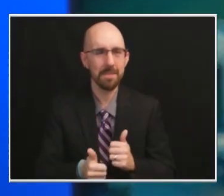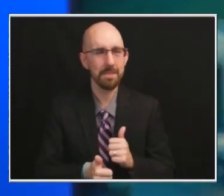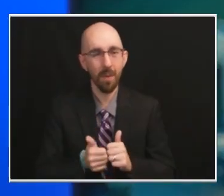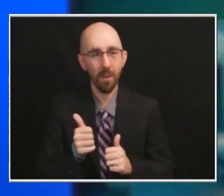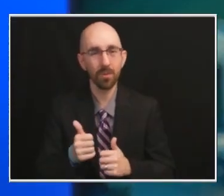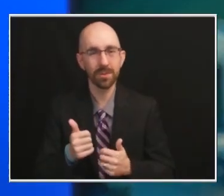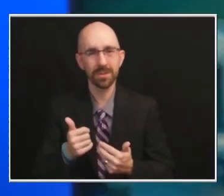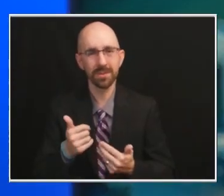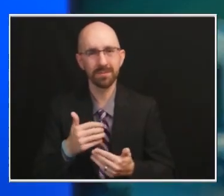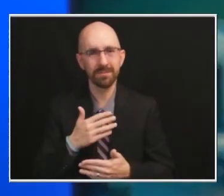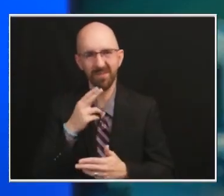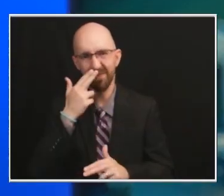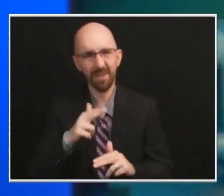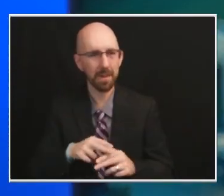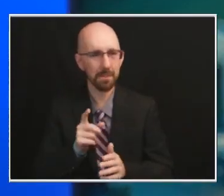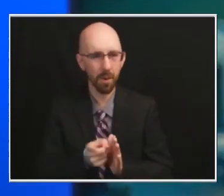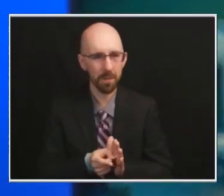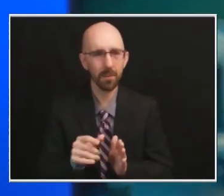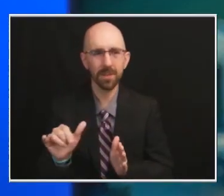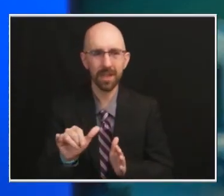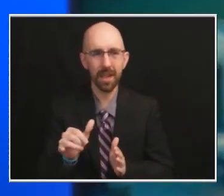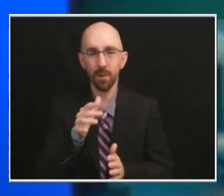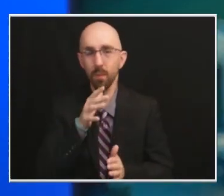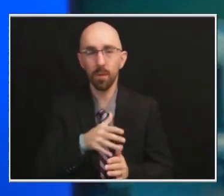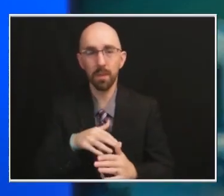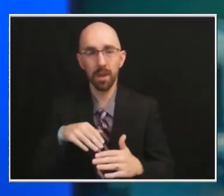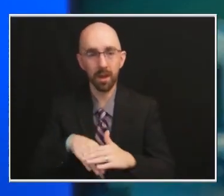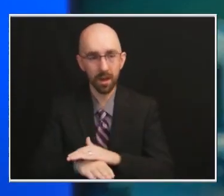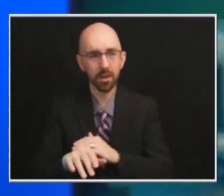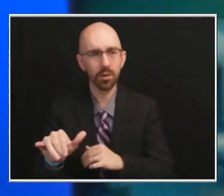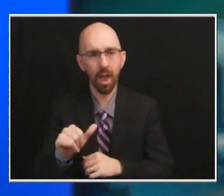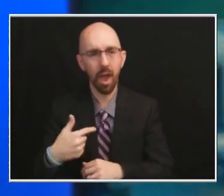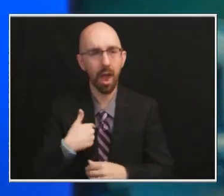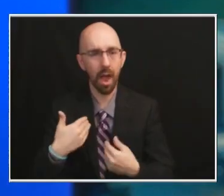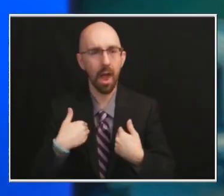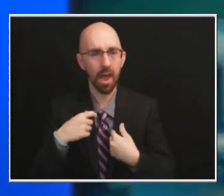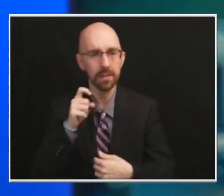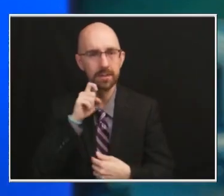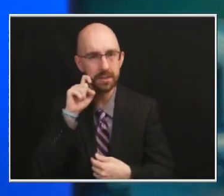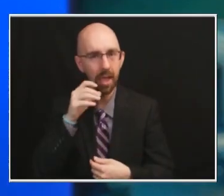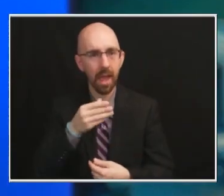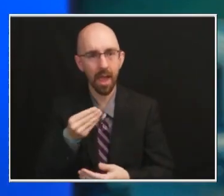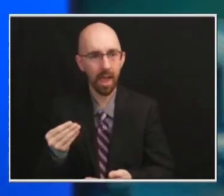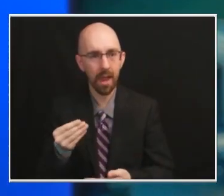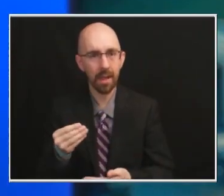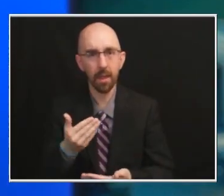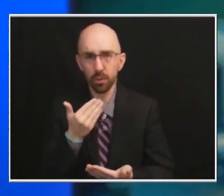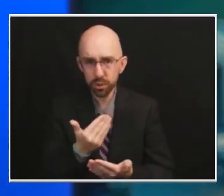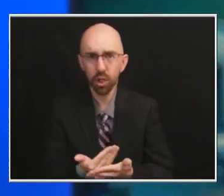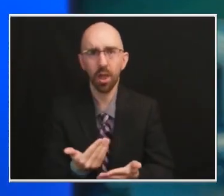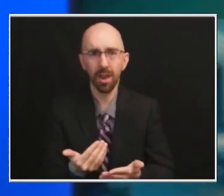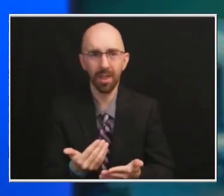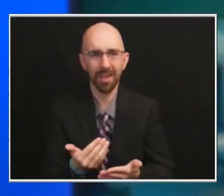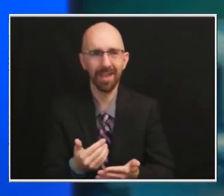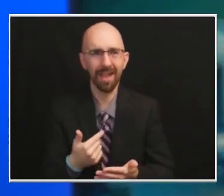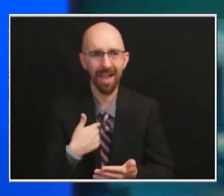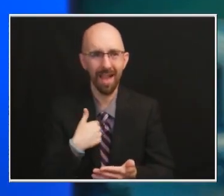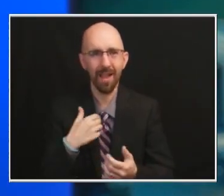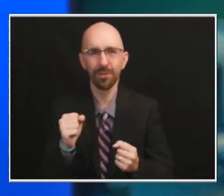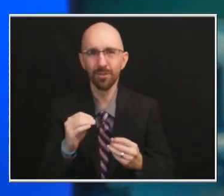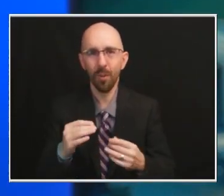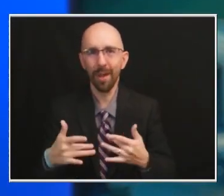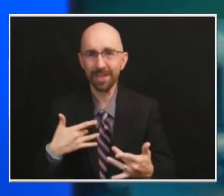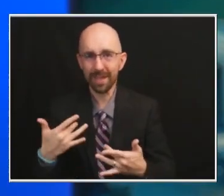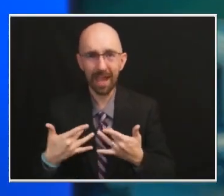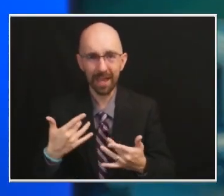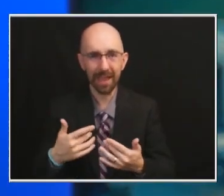was the woman came in and she was like, I had intercourse and it was good. And I was so excited. And I was like, I